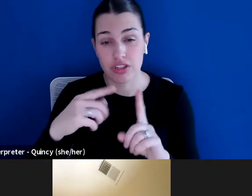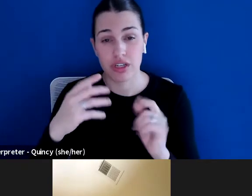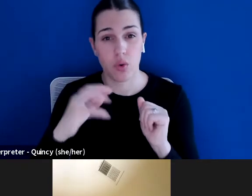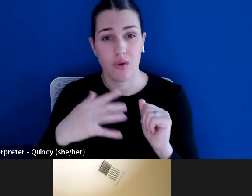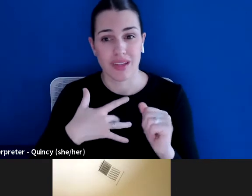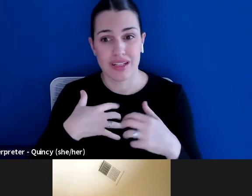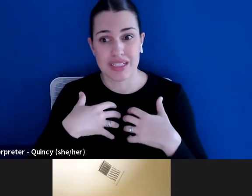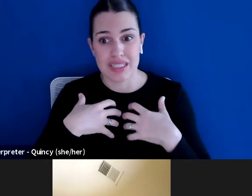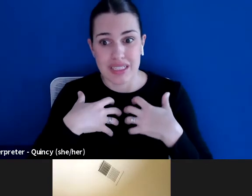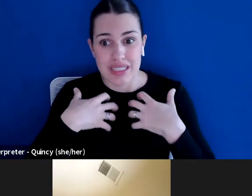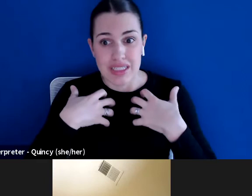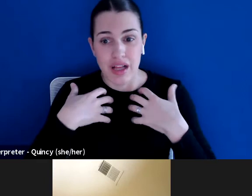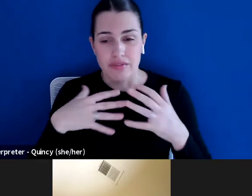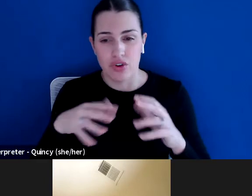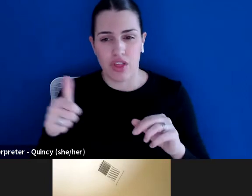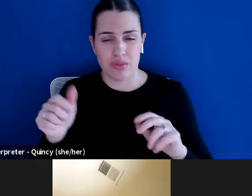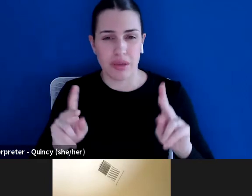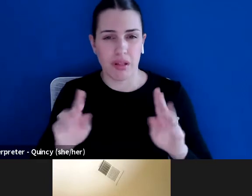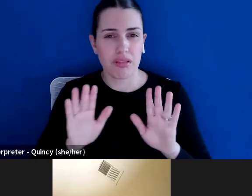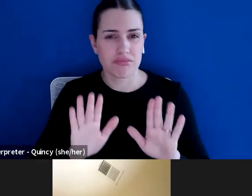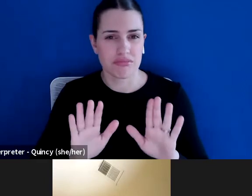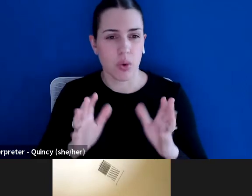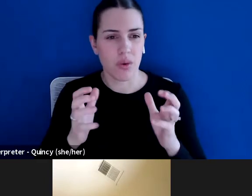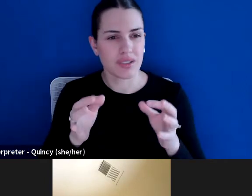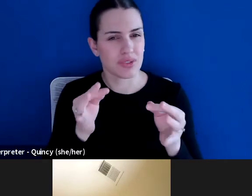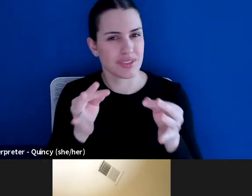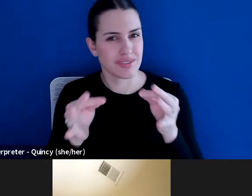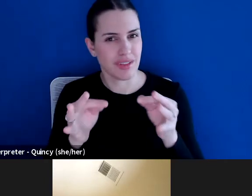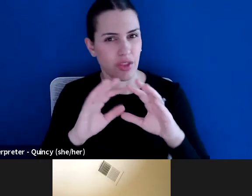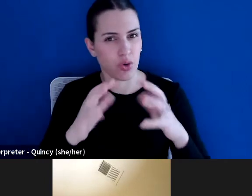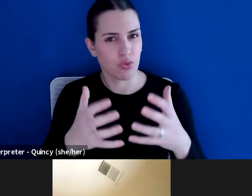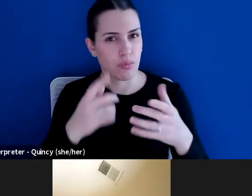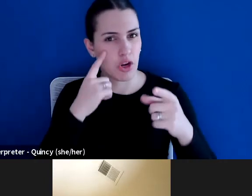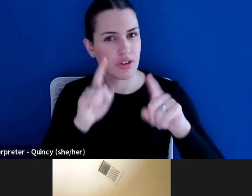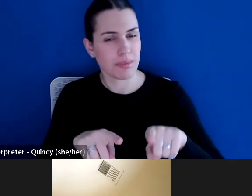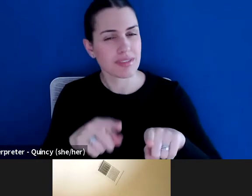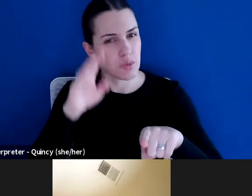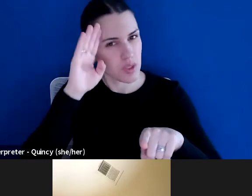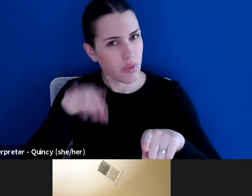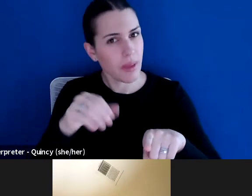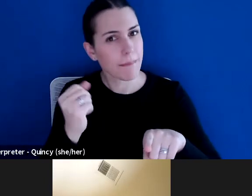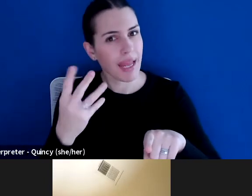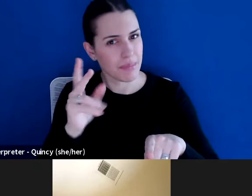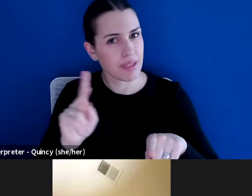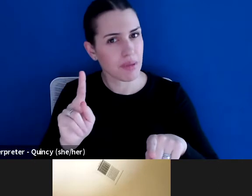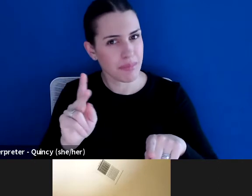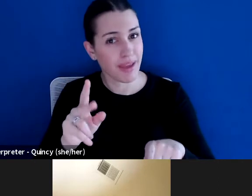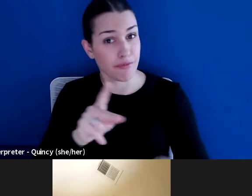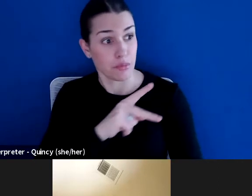some people. So we kind of just wanted to lay the groundwork here because a lot of people on this call may have personal experience